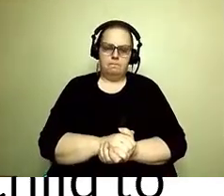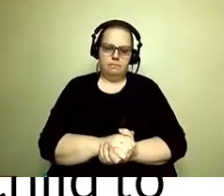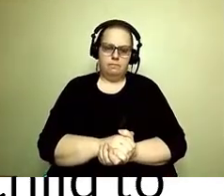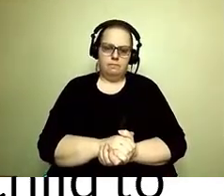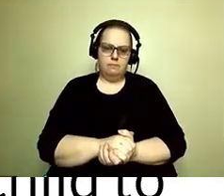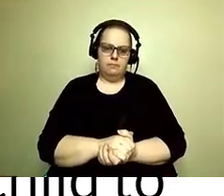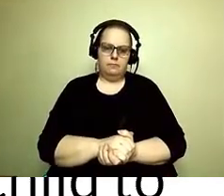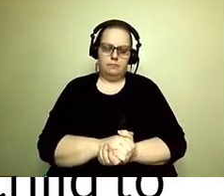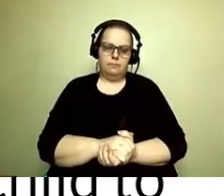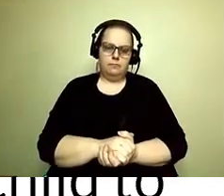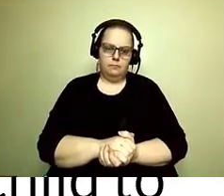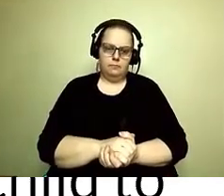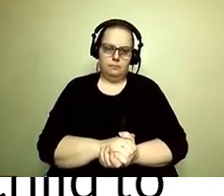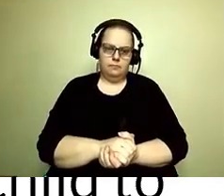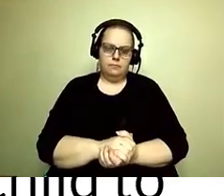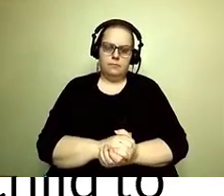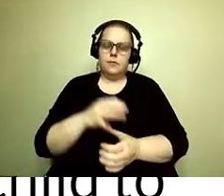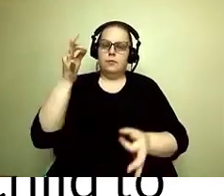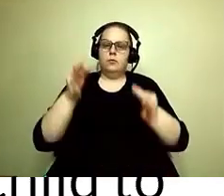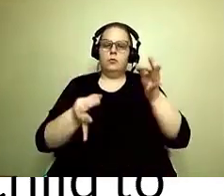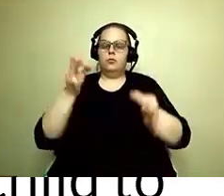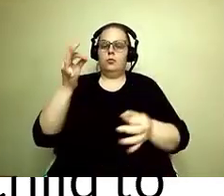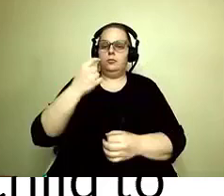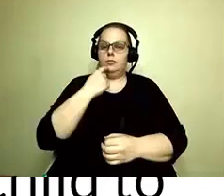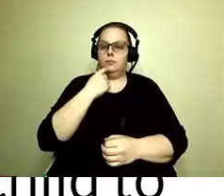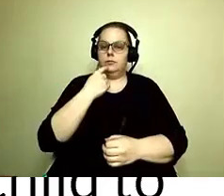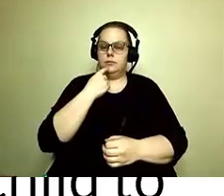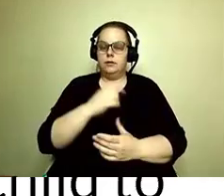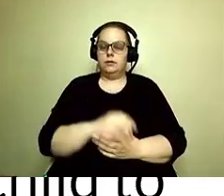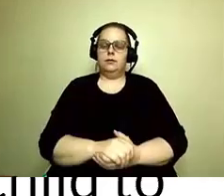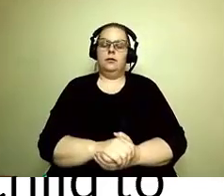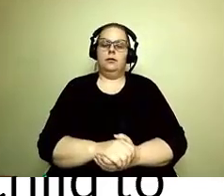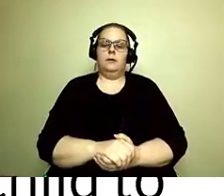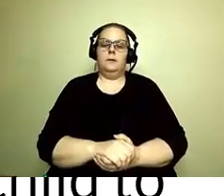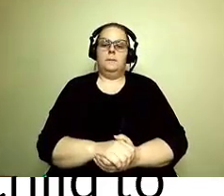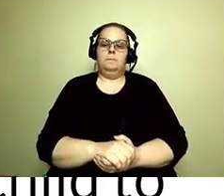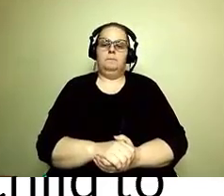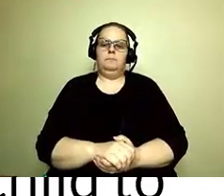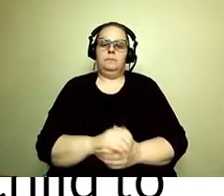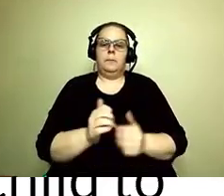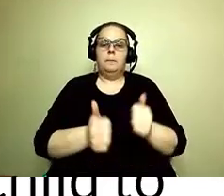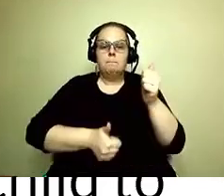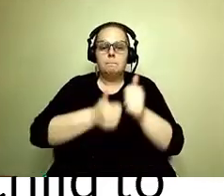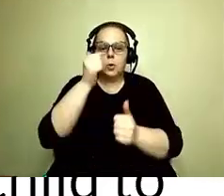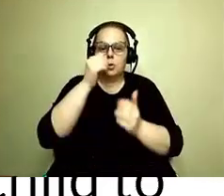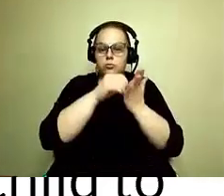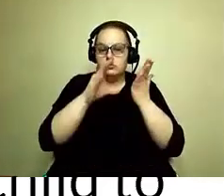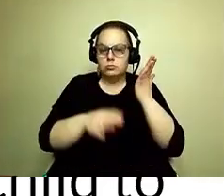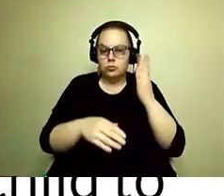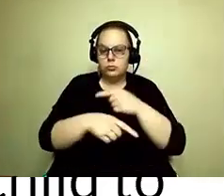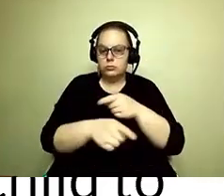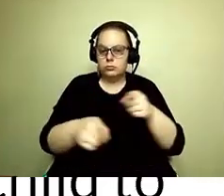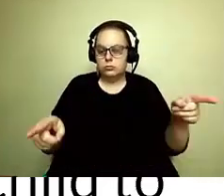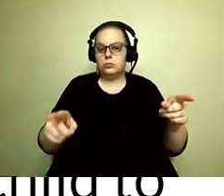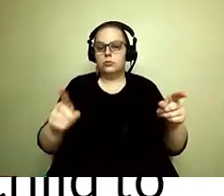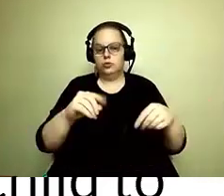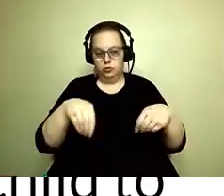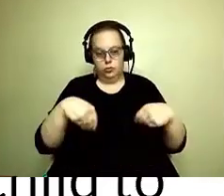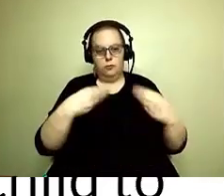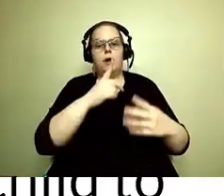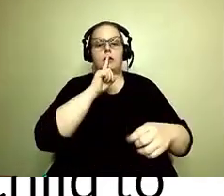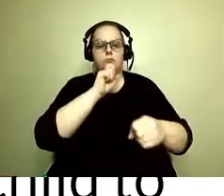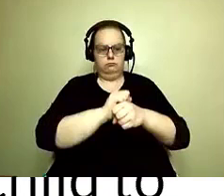case stated and what the court stated is that for most students, in order to provide FAPE, it has to